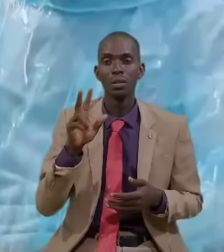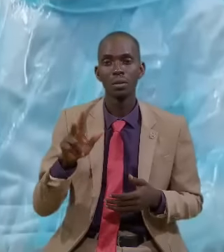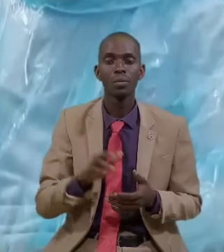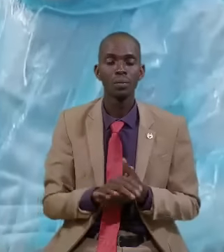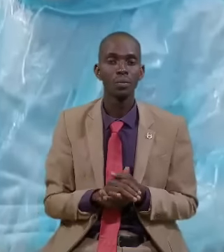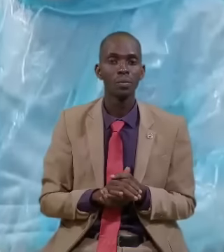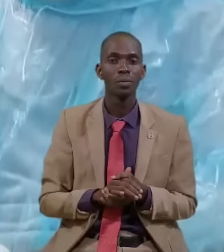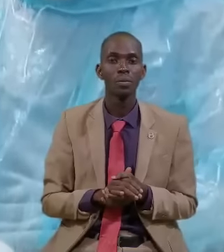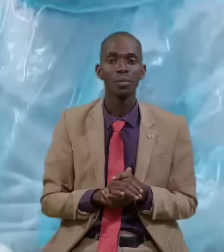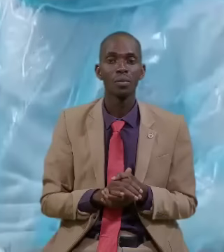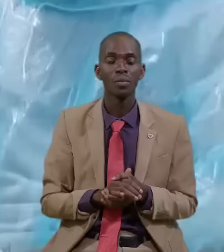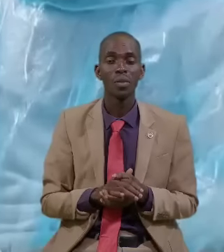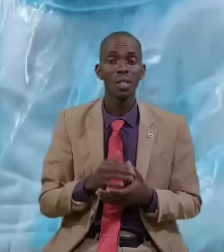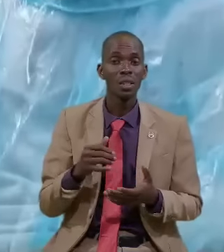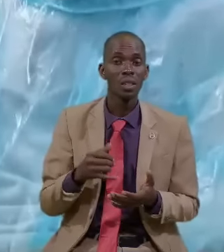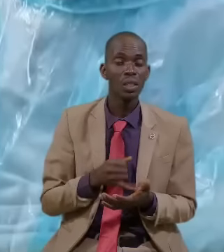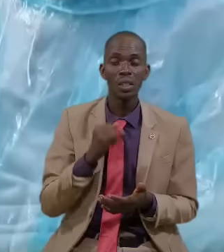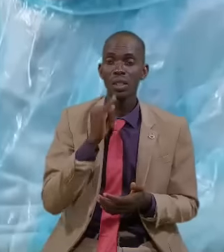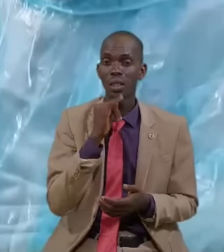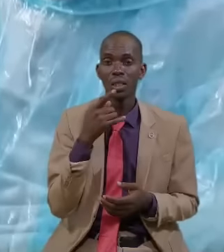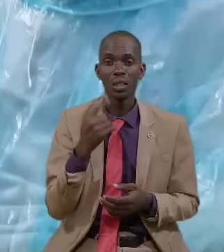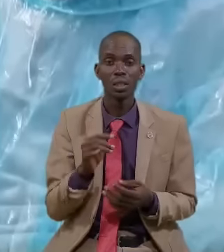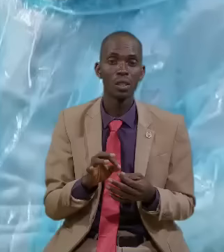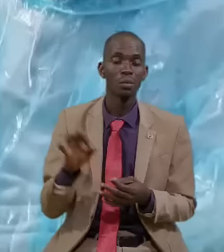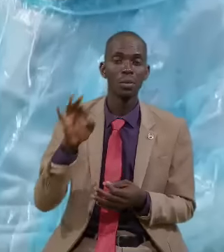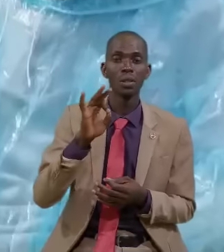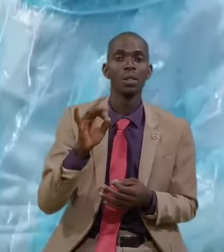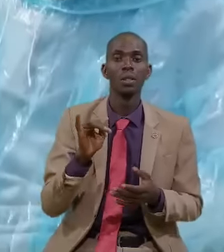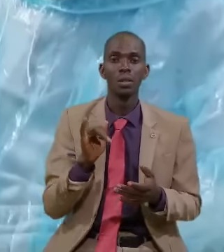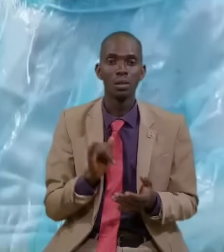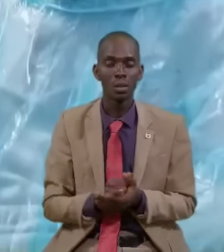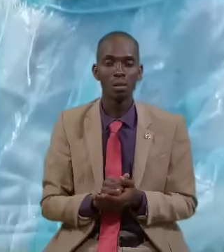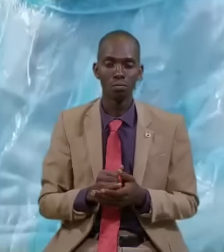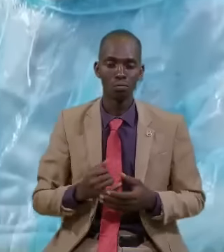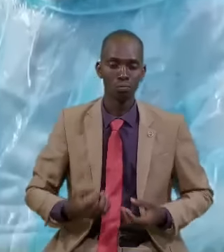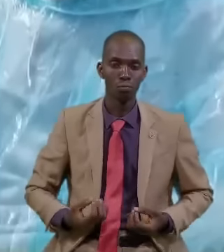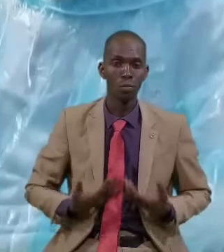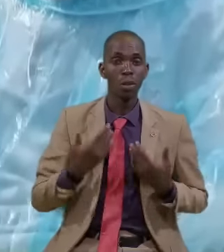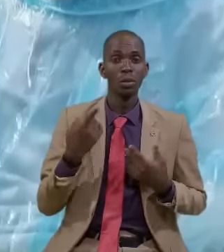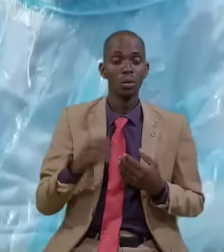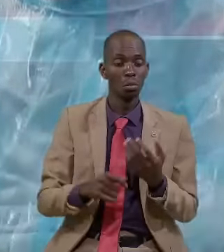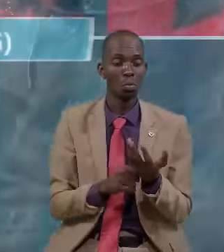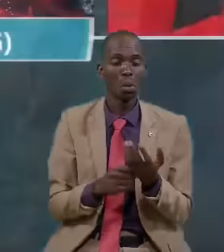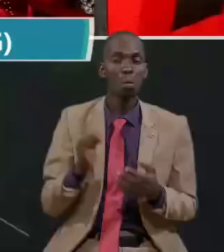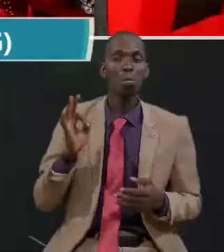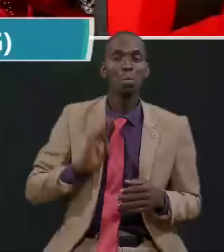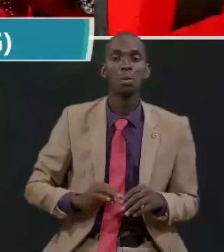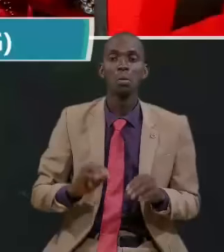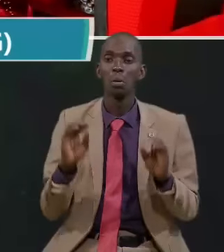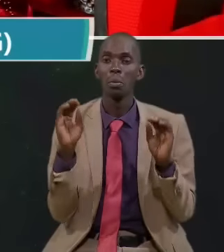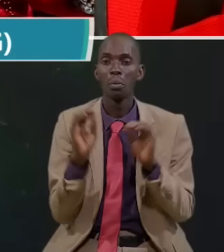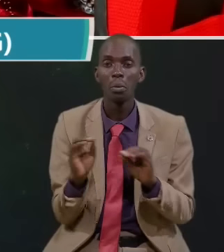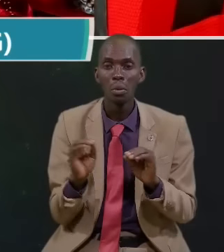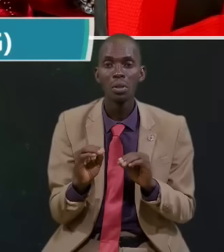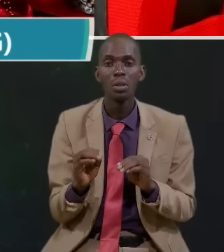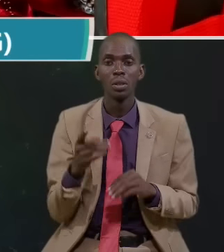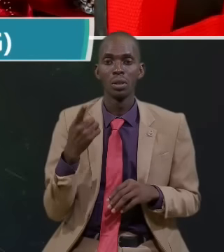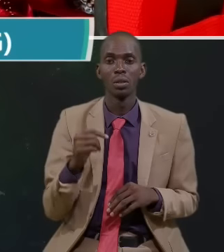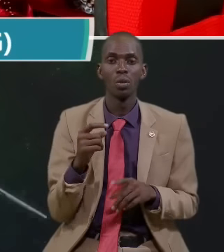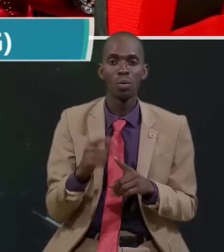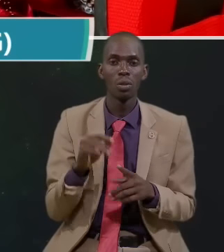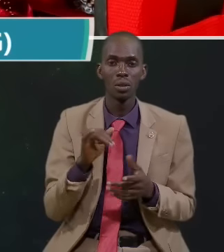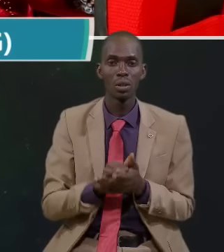the spirit that quickeneth. The flesh profited nothing. The words that I speak